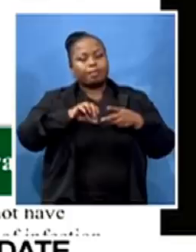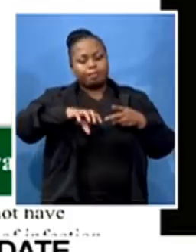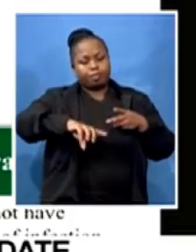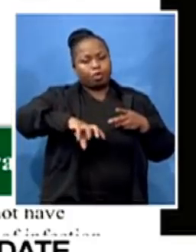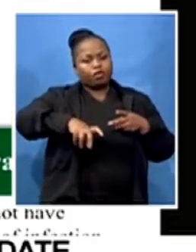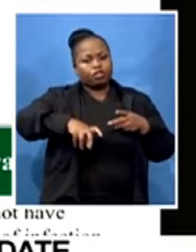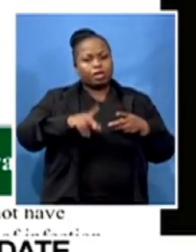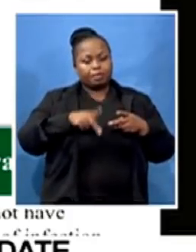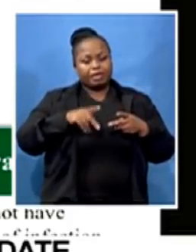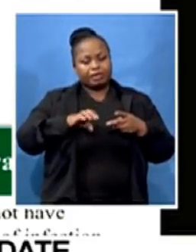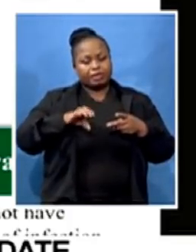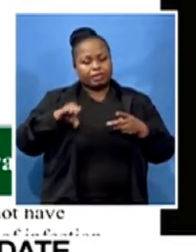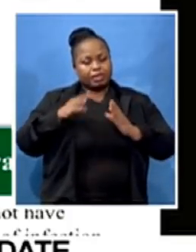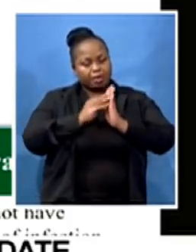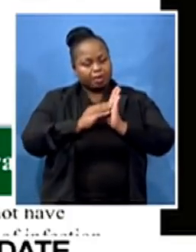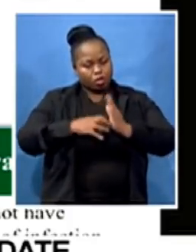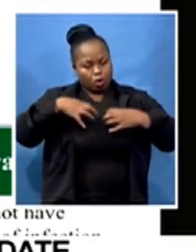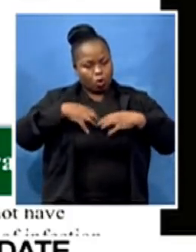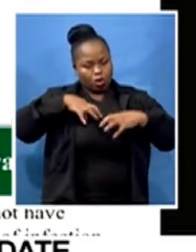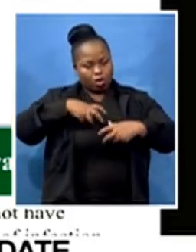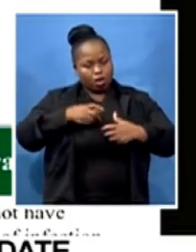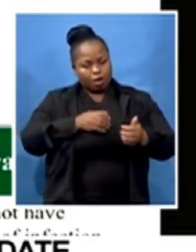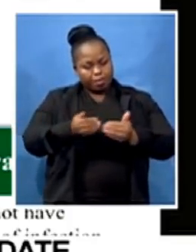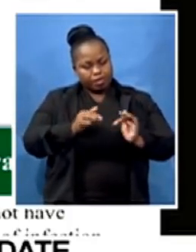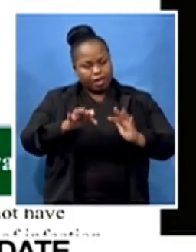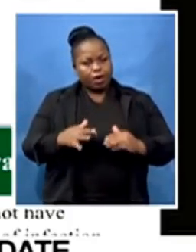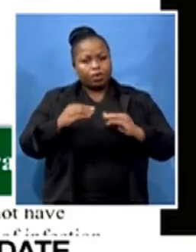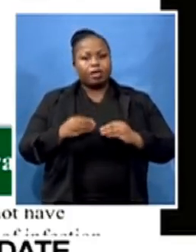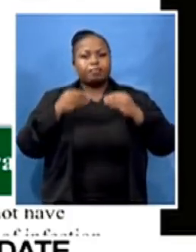restrictions that are needed, the softening of whatever